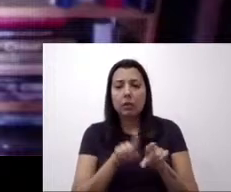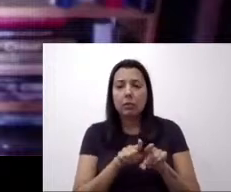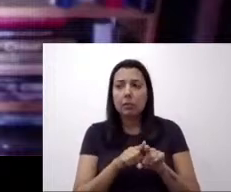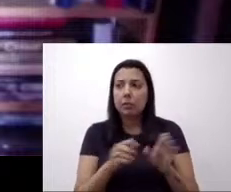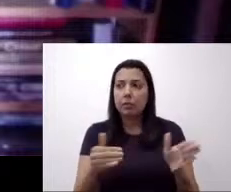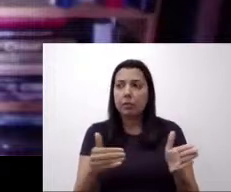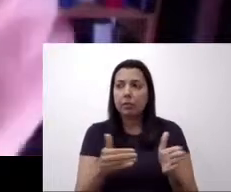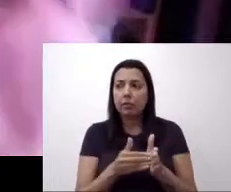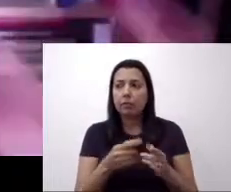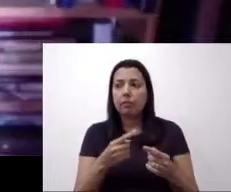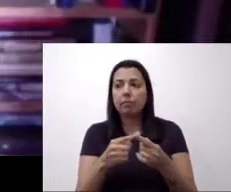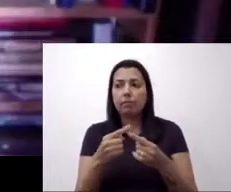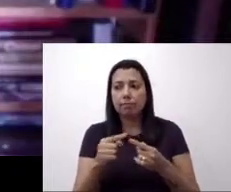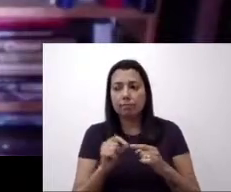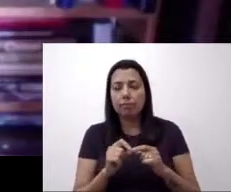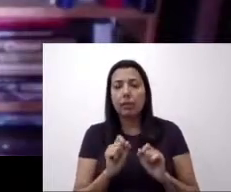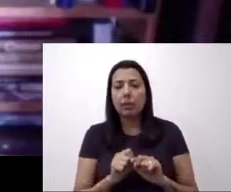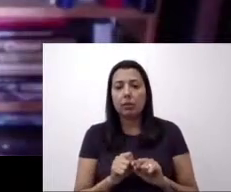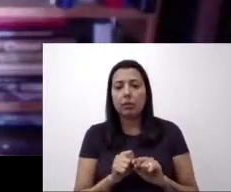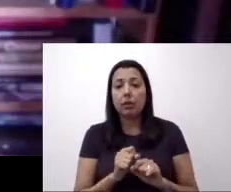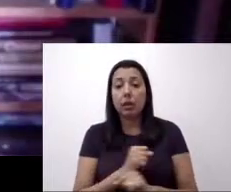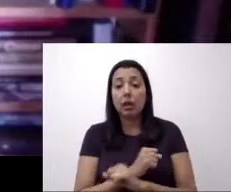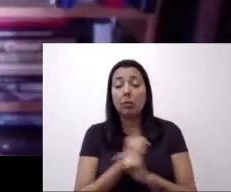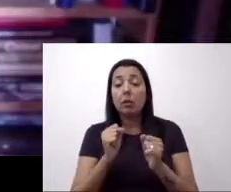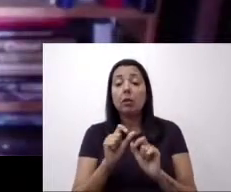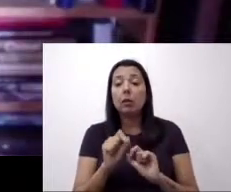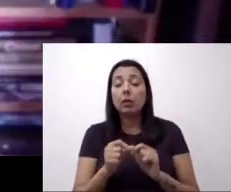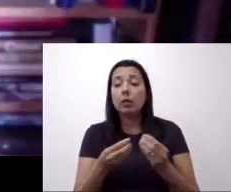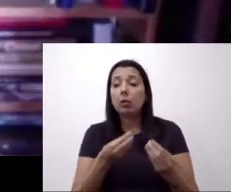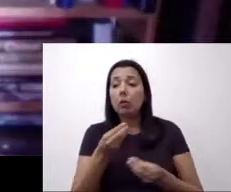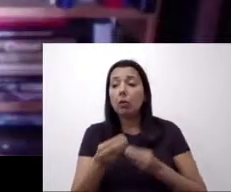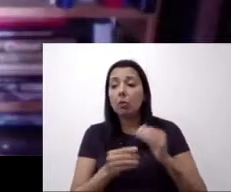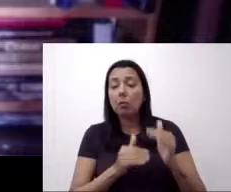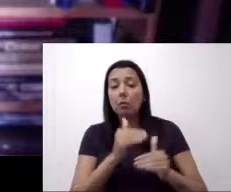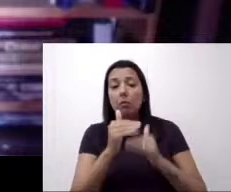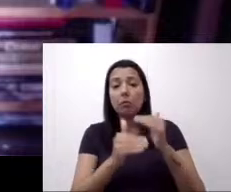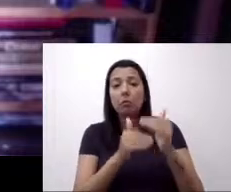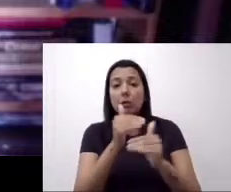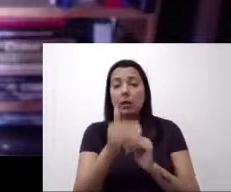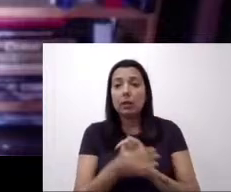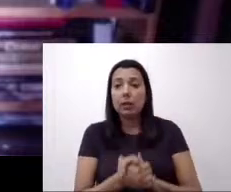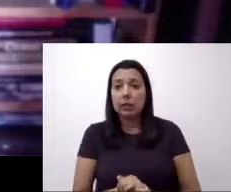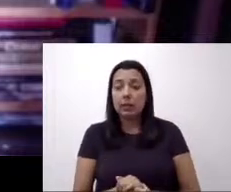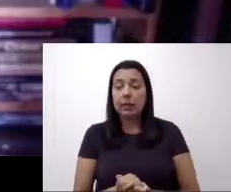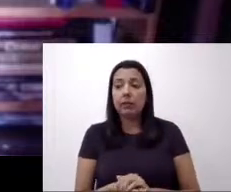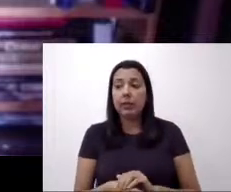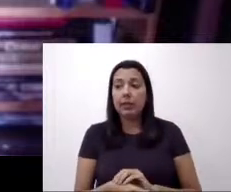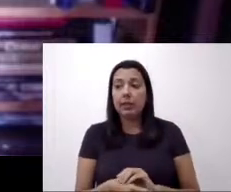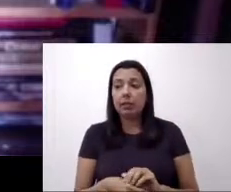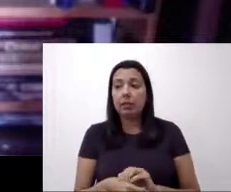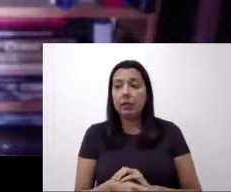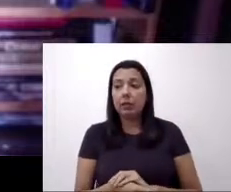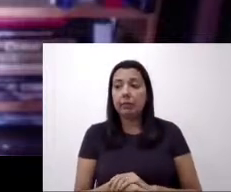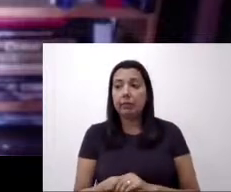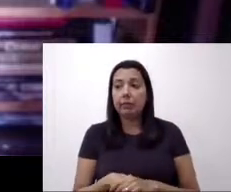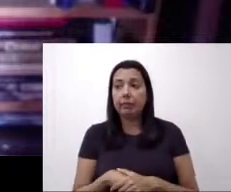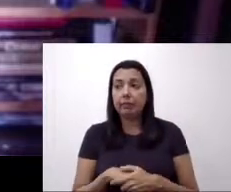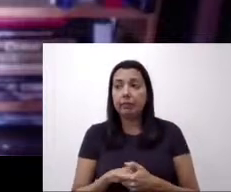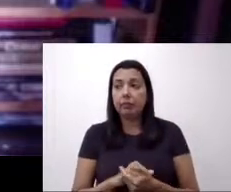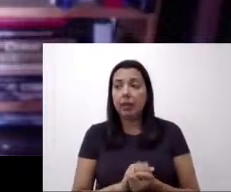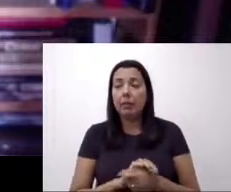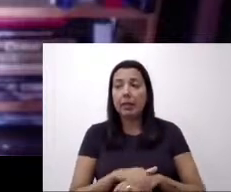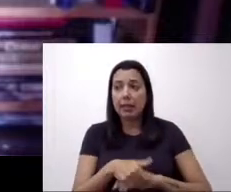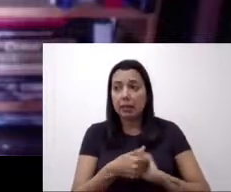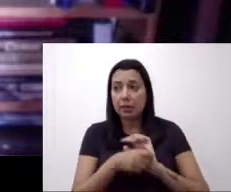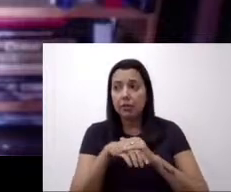abolish progressive measures, they can, I think, instrumentalize the gender topics, as I said,